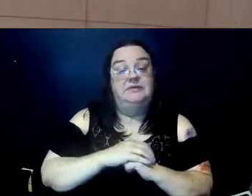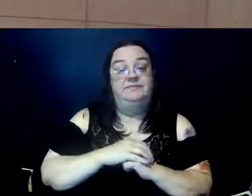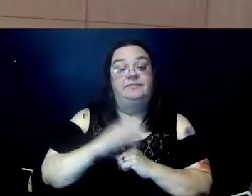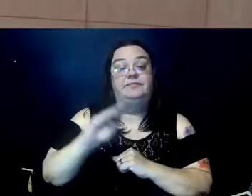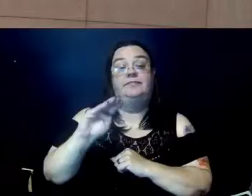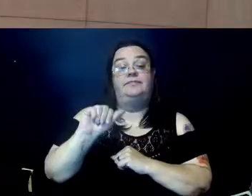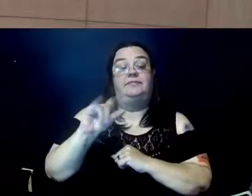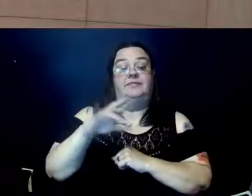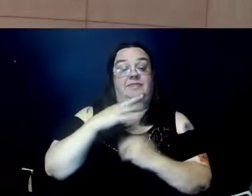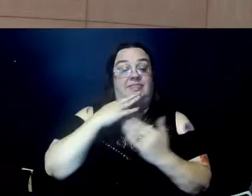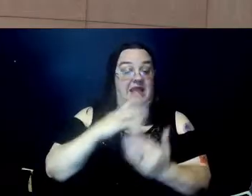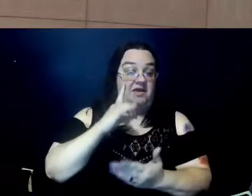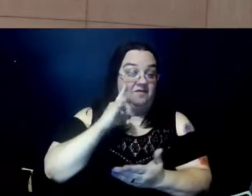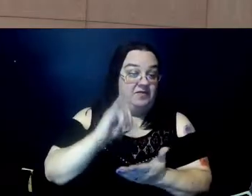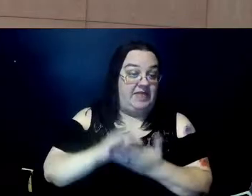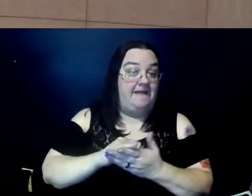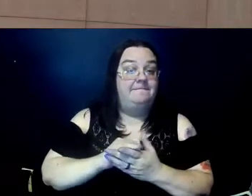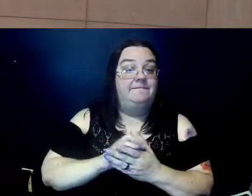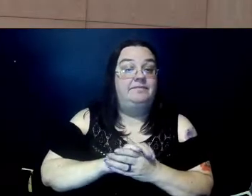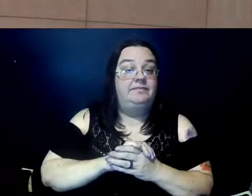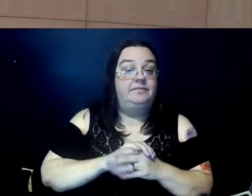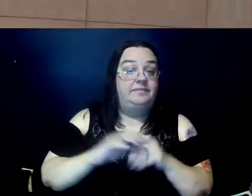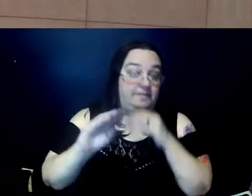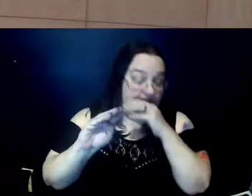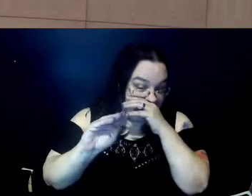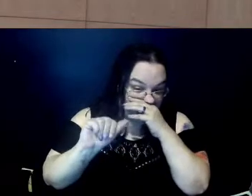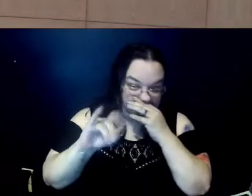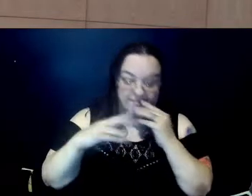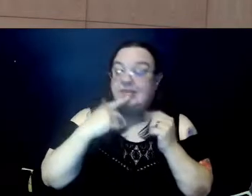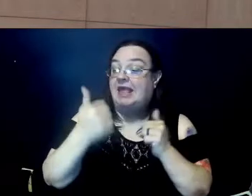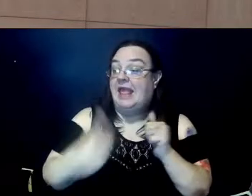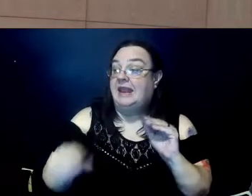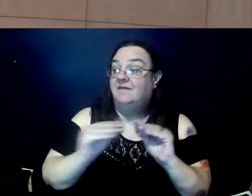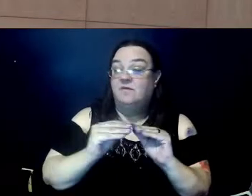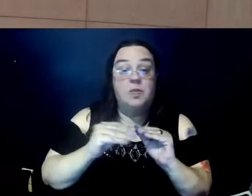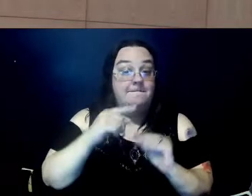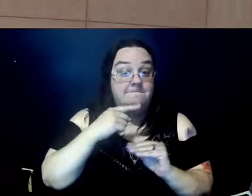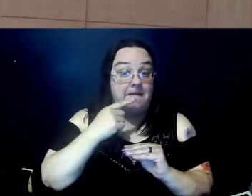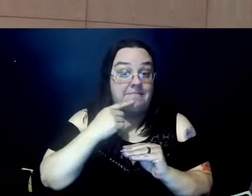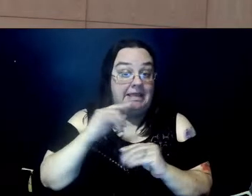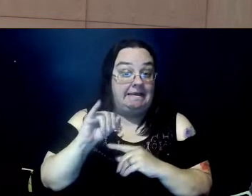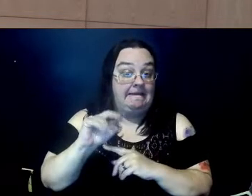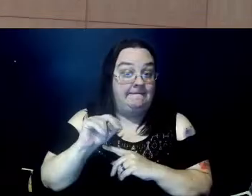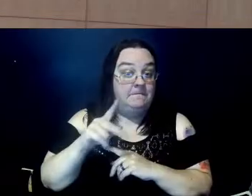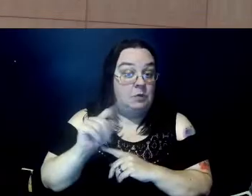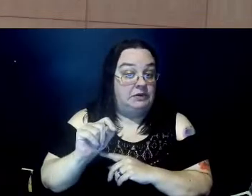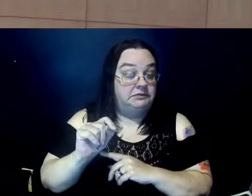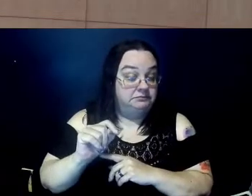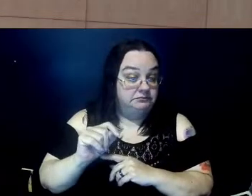that. Any further public inputs?